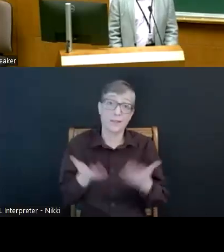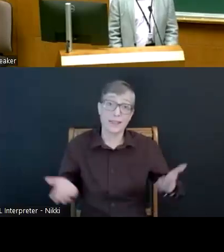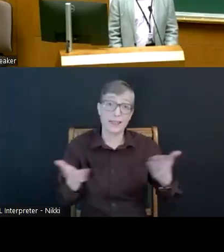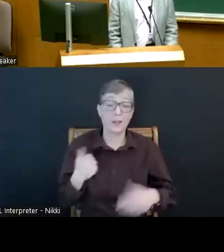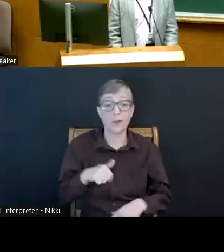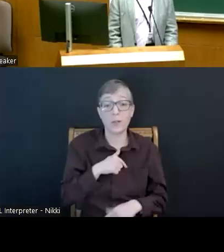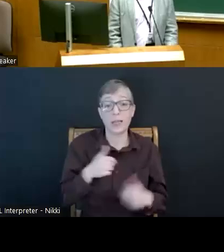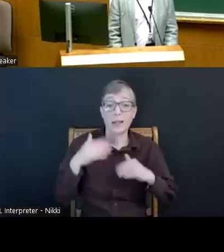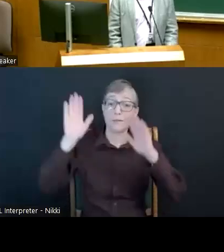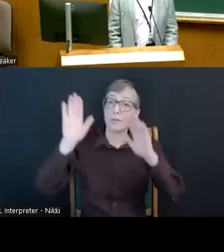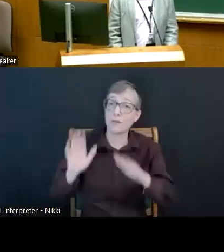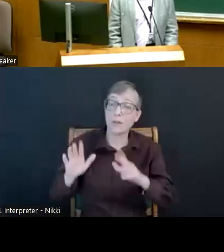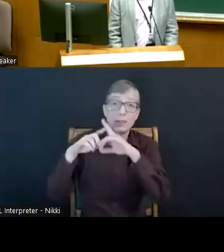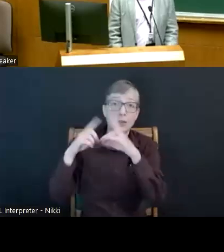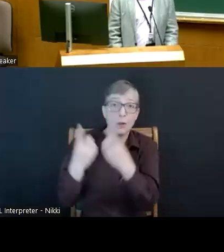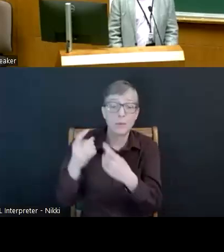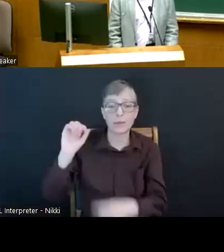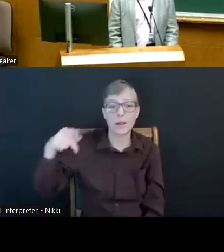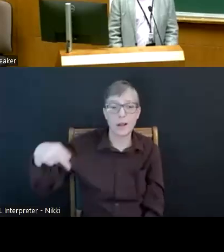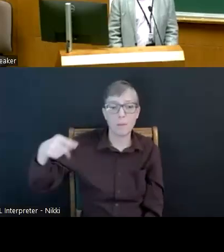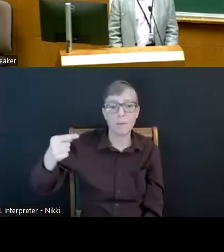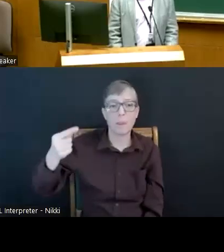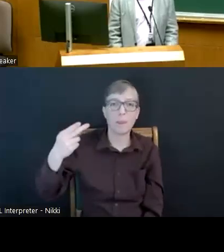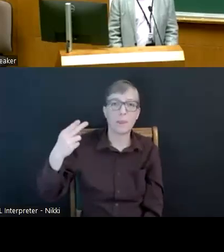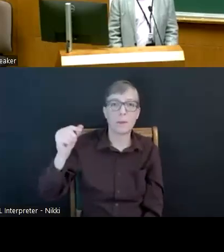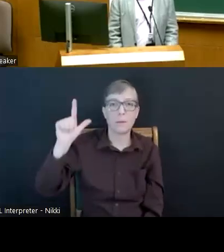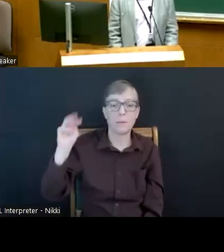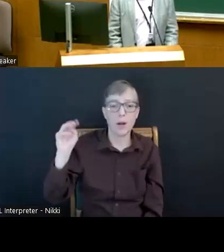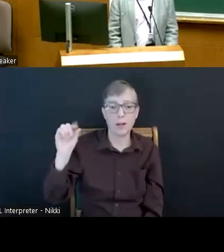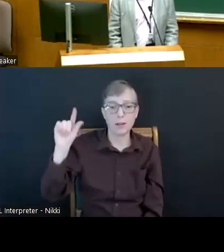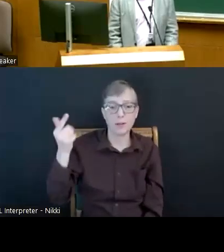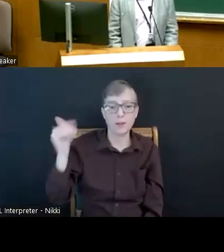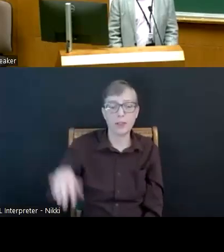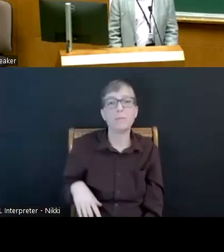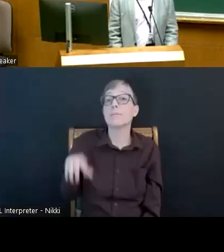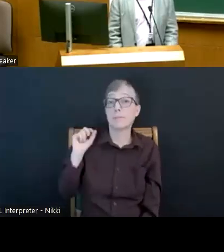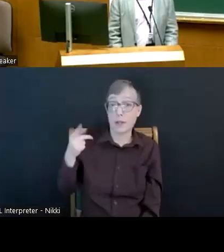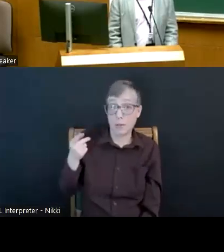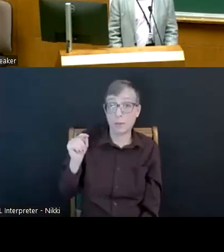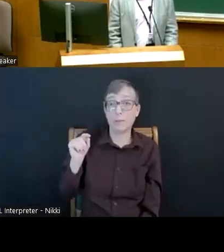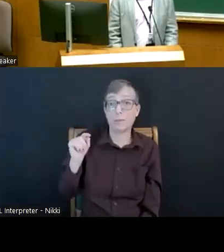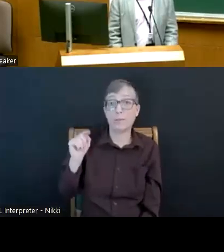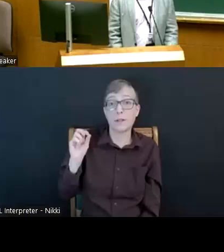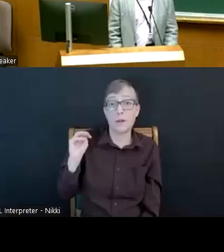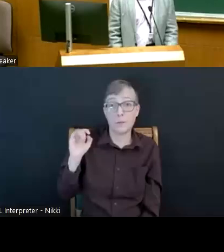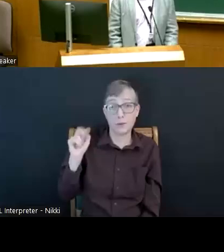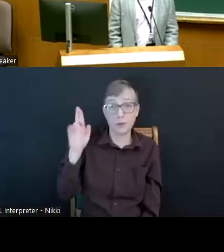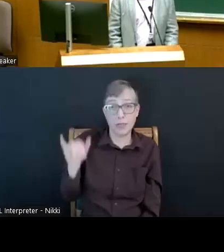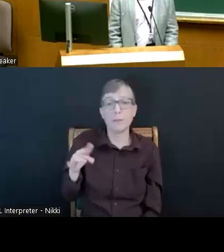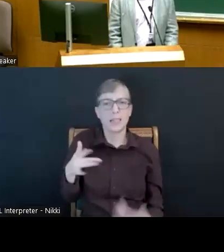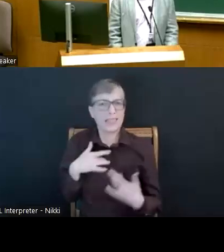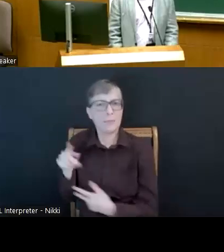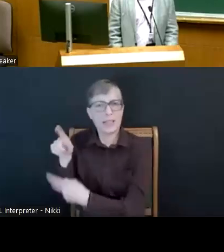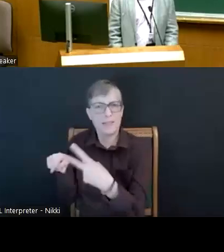department, and there are many optometrists as well. These are people who typically diagnose and sometimes treat,